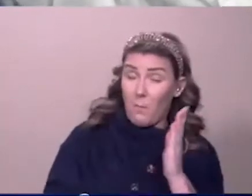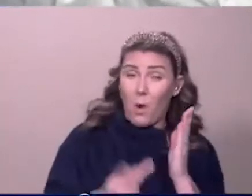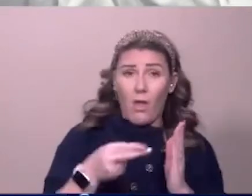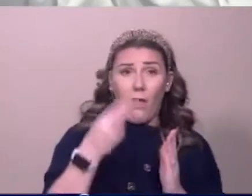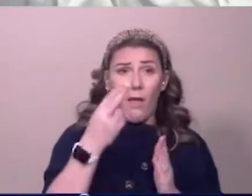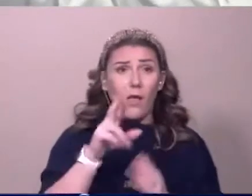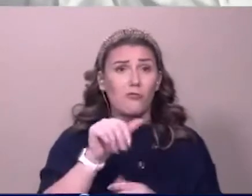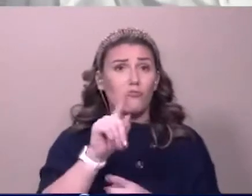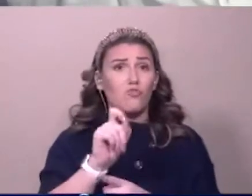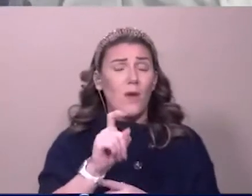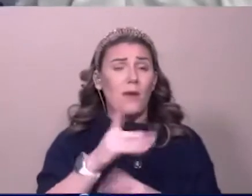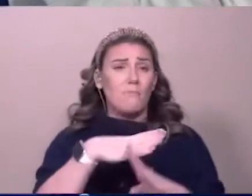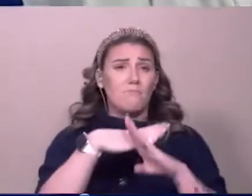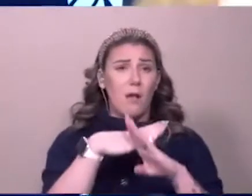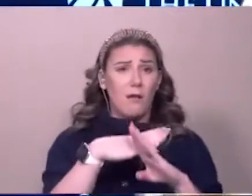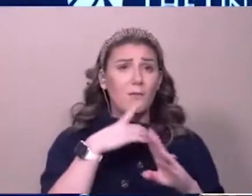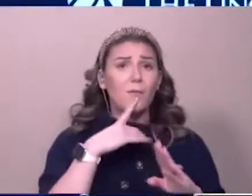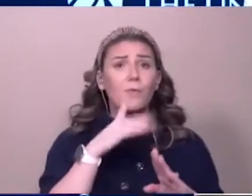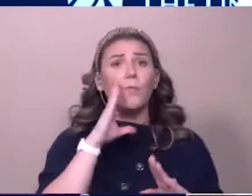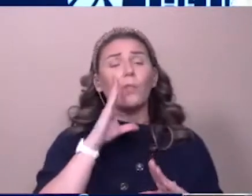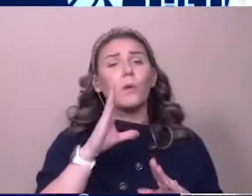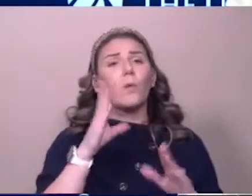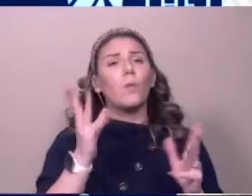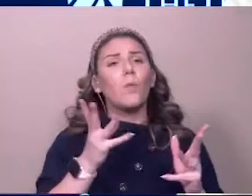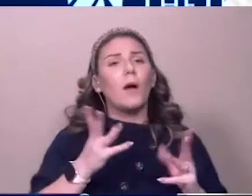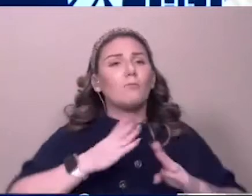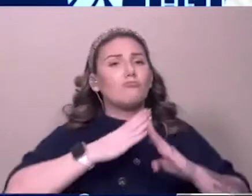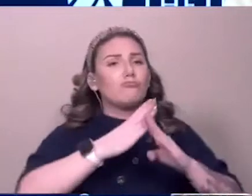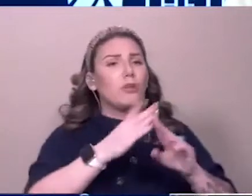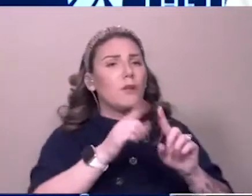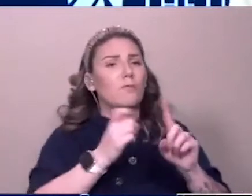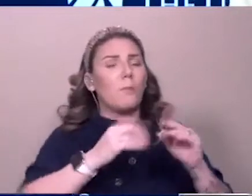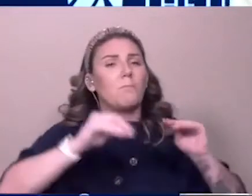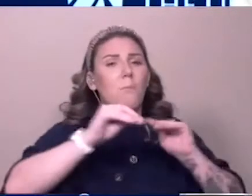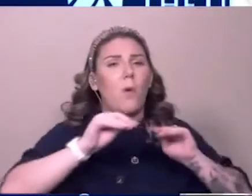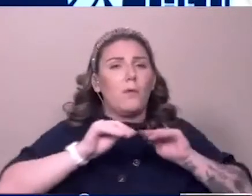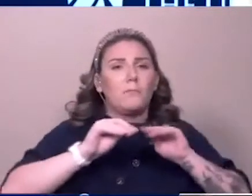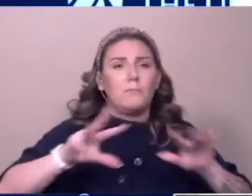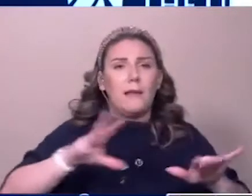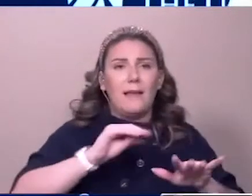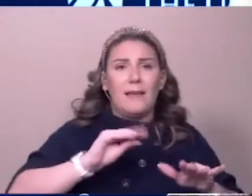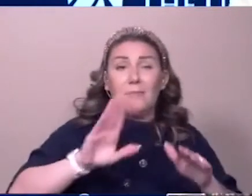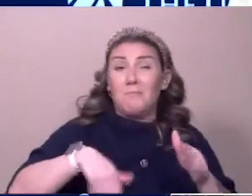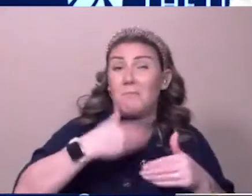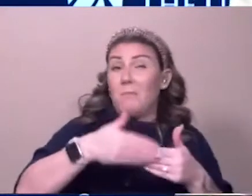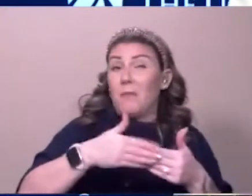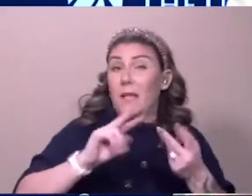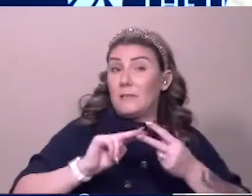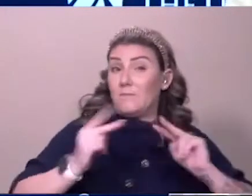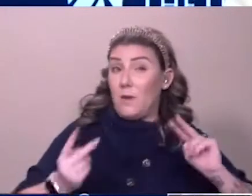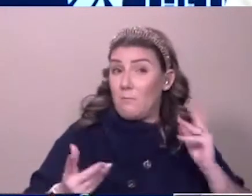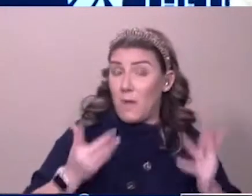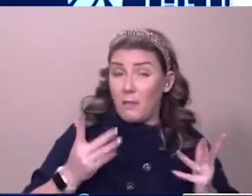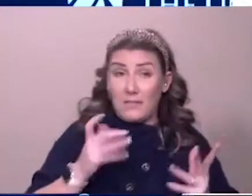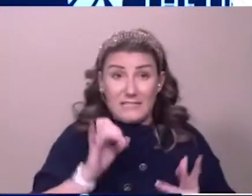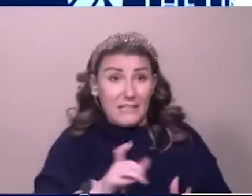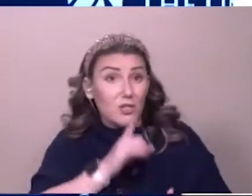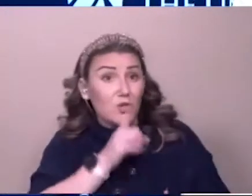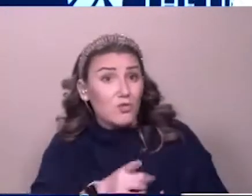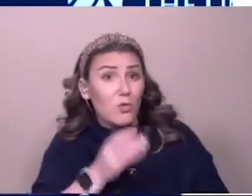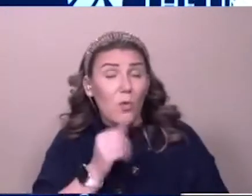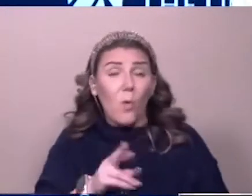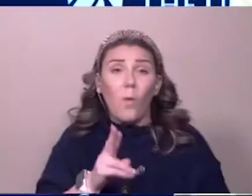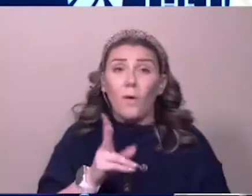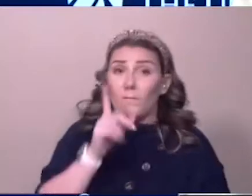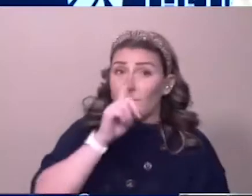of immunity, which is going to protect us from some further spread and maybe even the next variant. Is that truth or is that